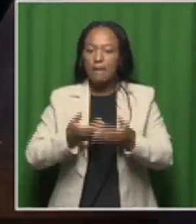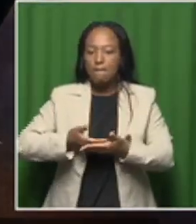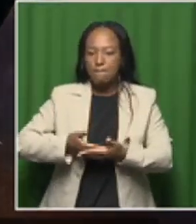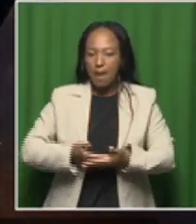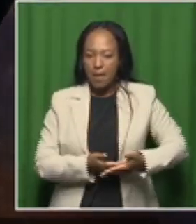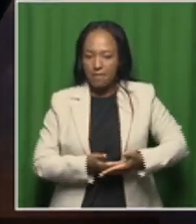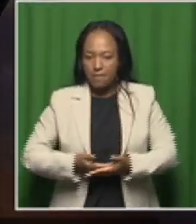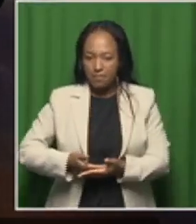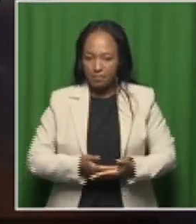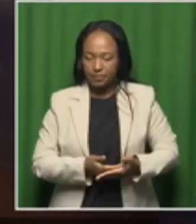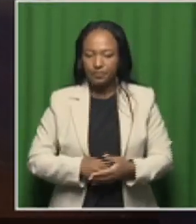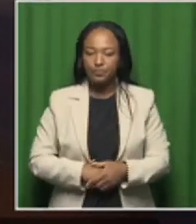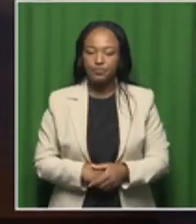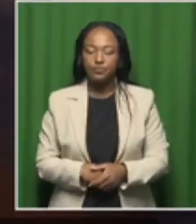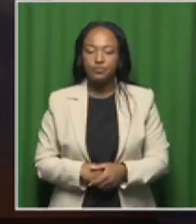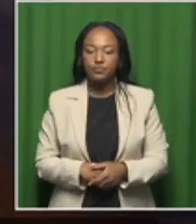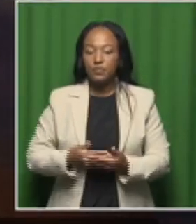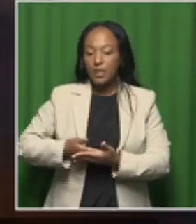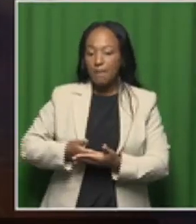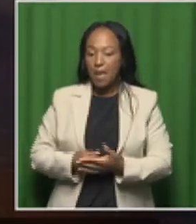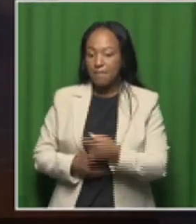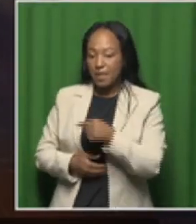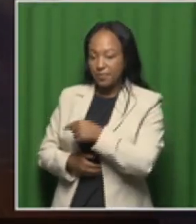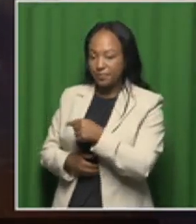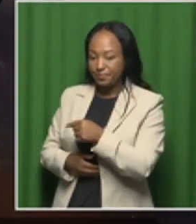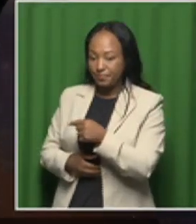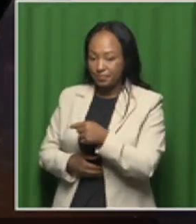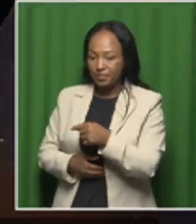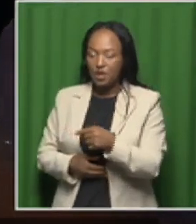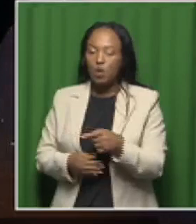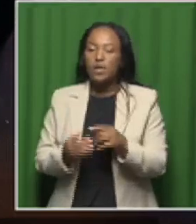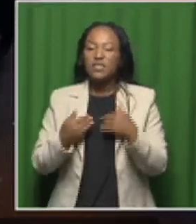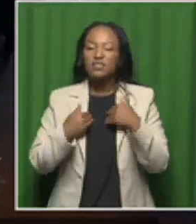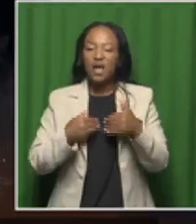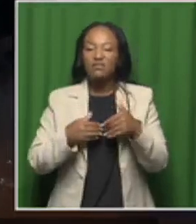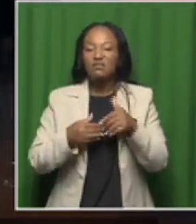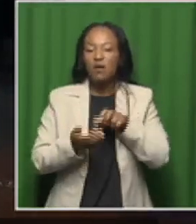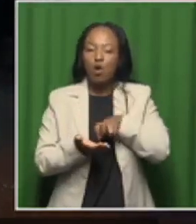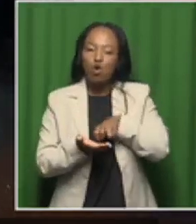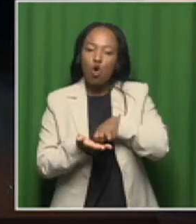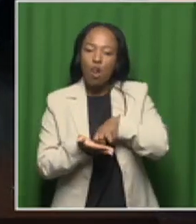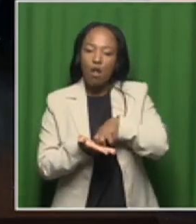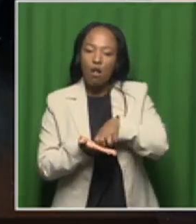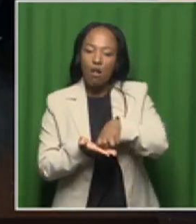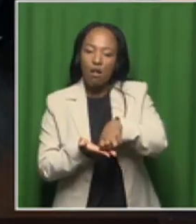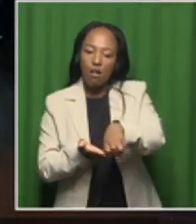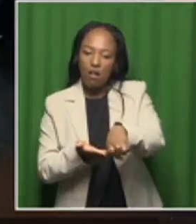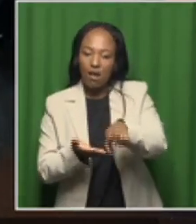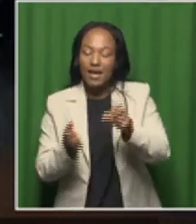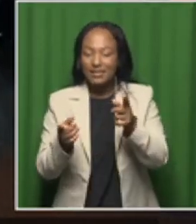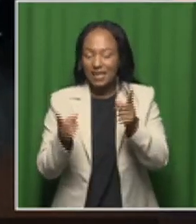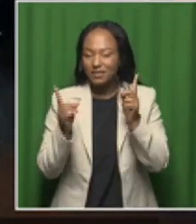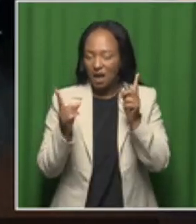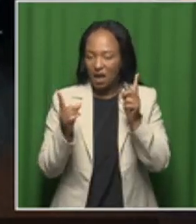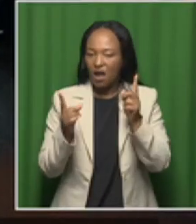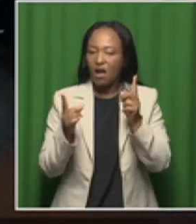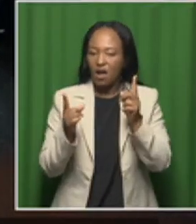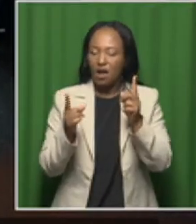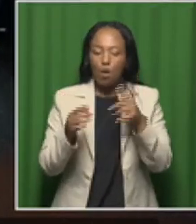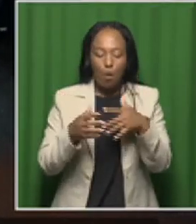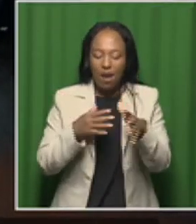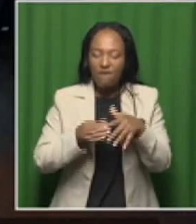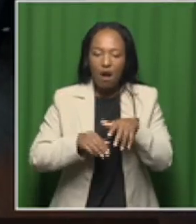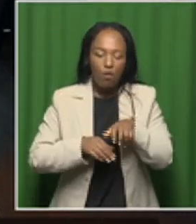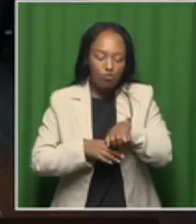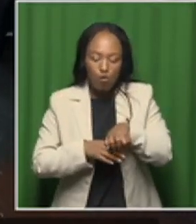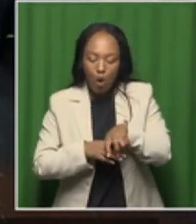baby. Baby here, when they start crawling, they are more even dangerous because they will start picking whatever they